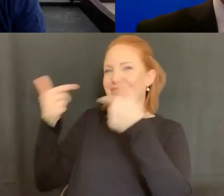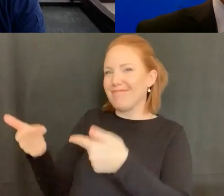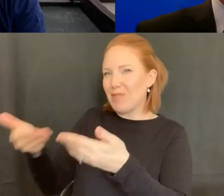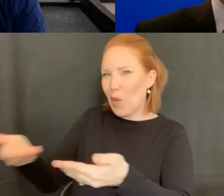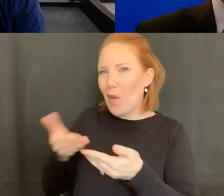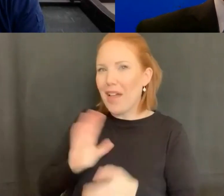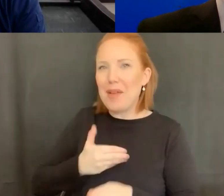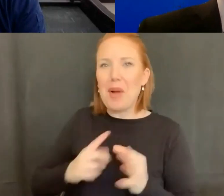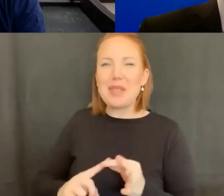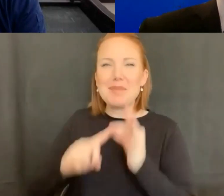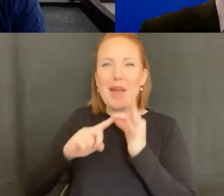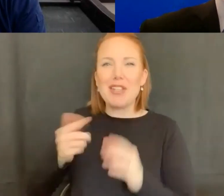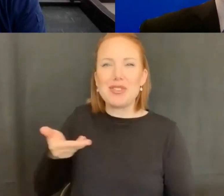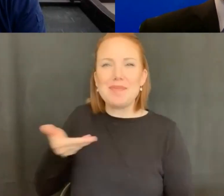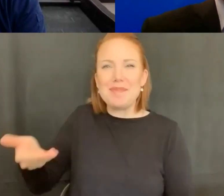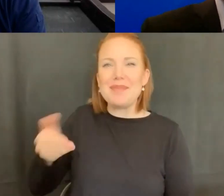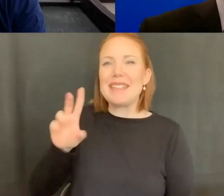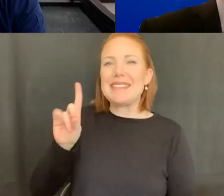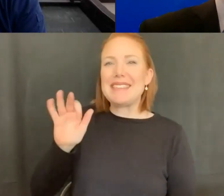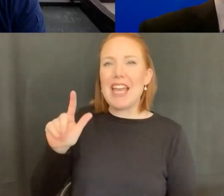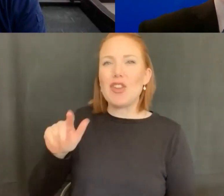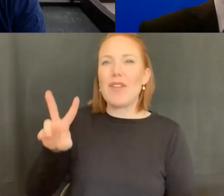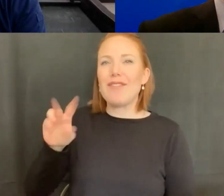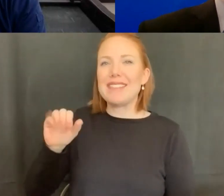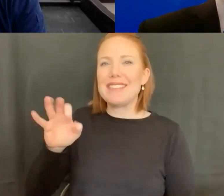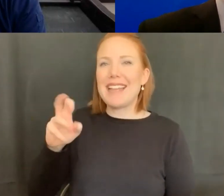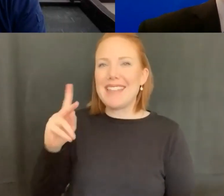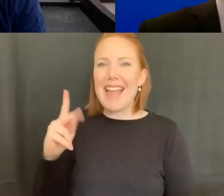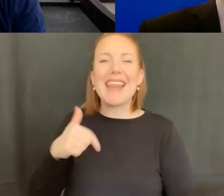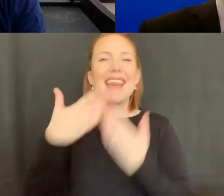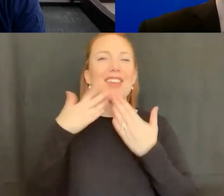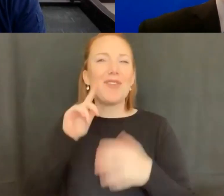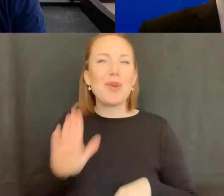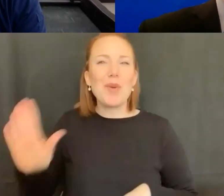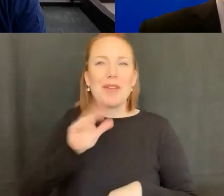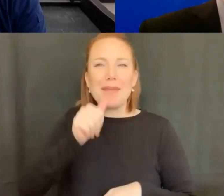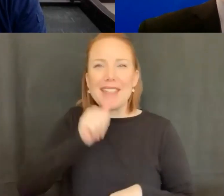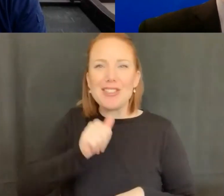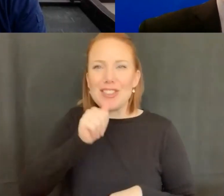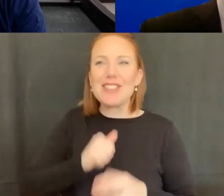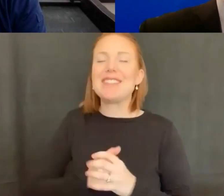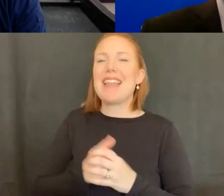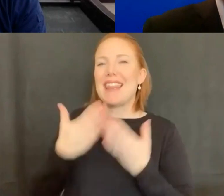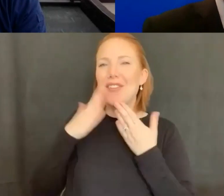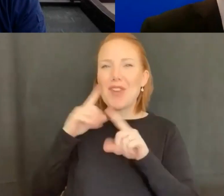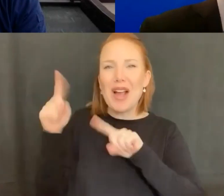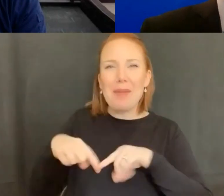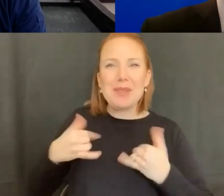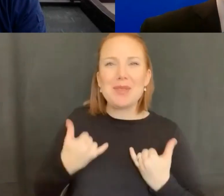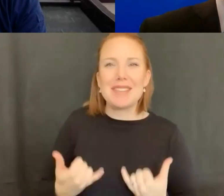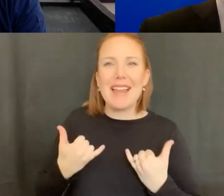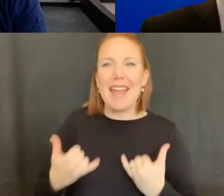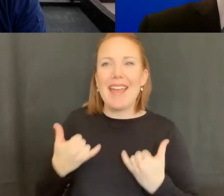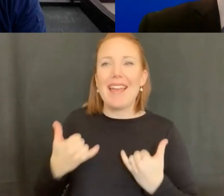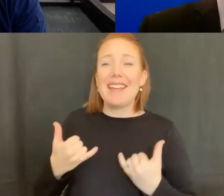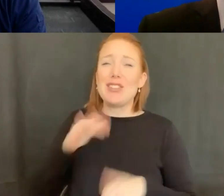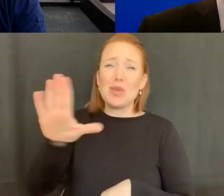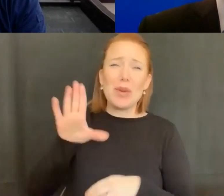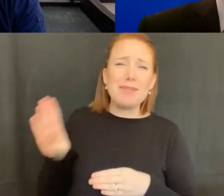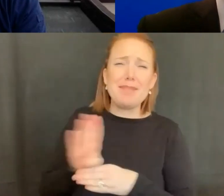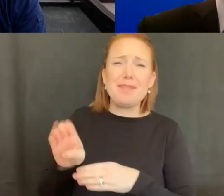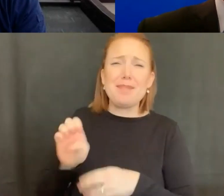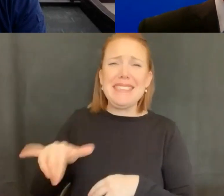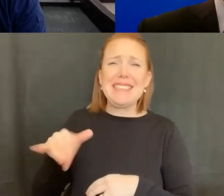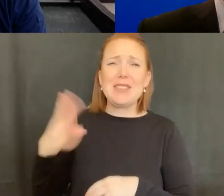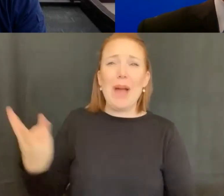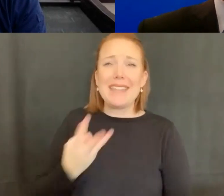special guest, Dr. Daniel Vacendak. Thank you for your patience. And thank you for being here and in the middle of your busy